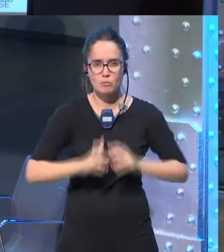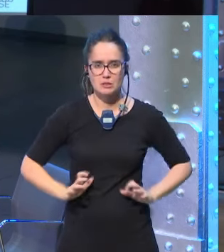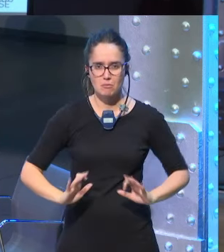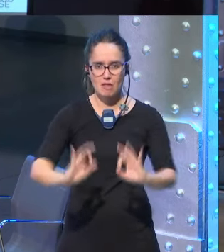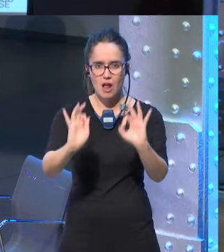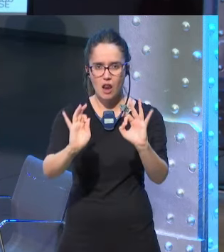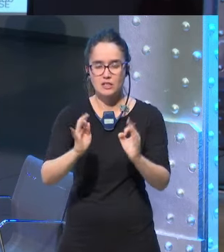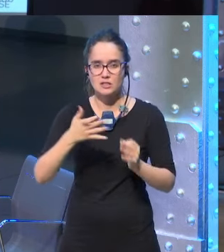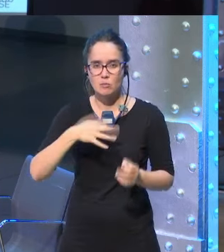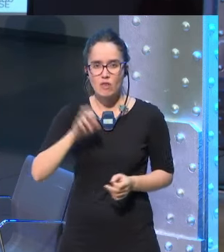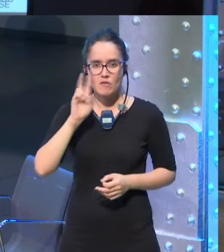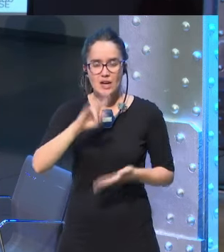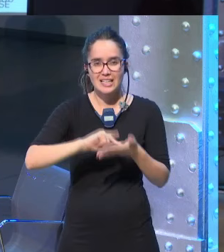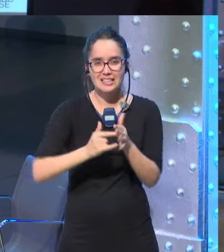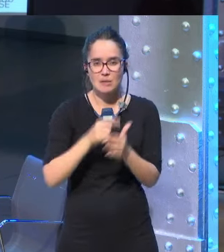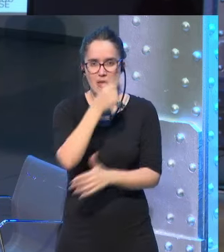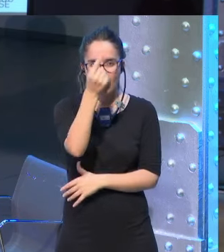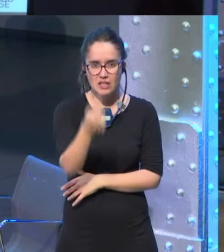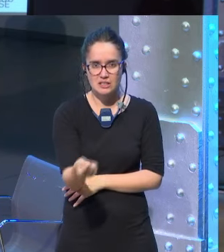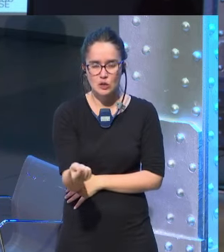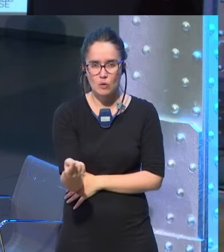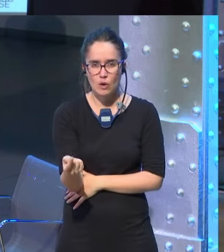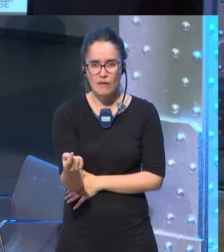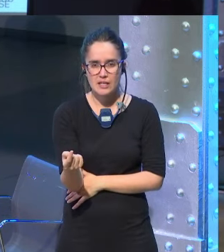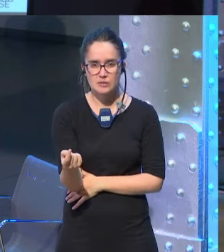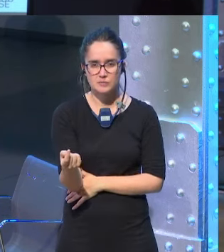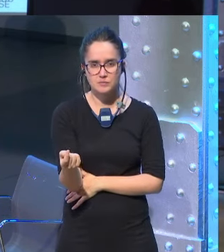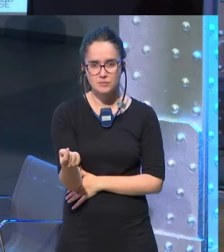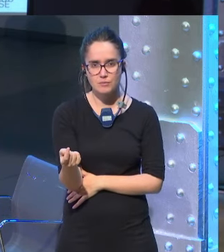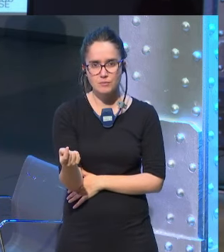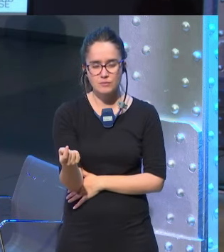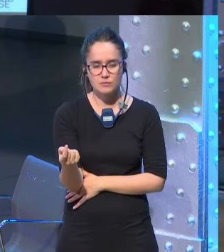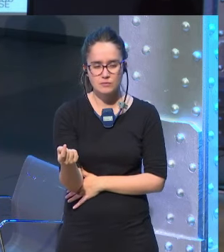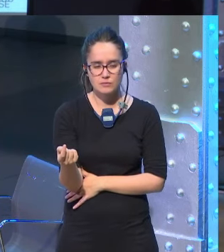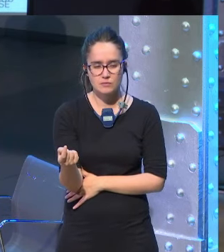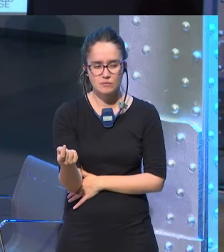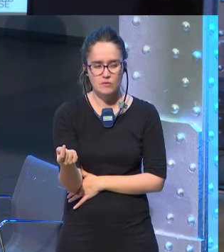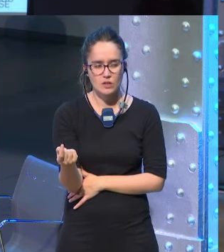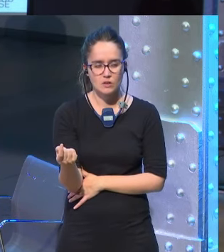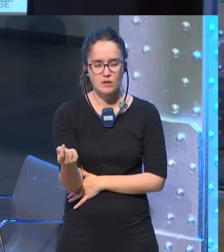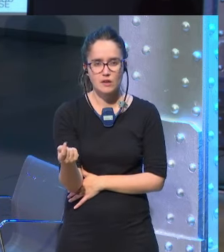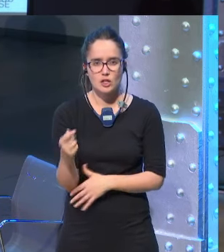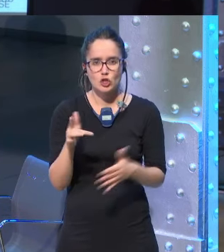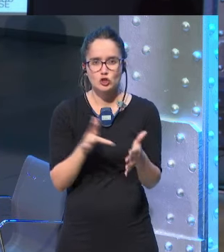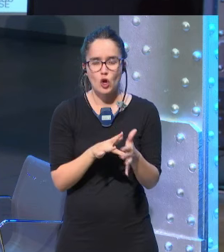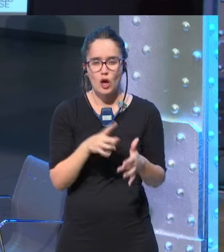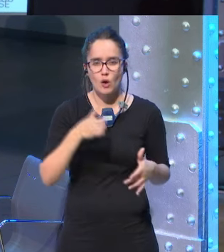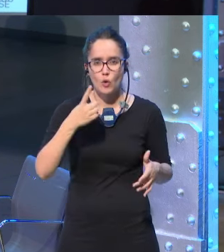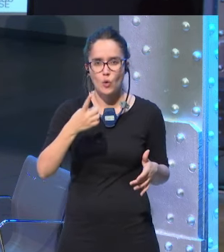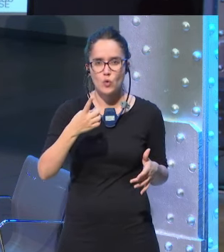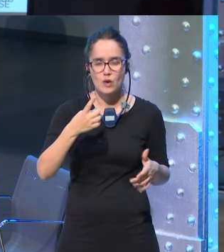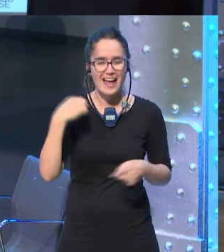It's based on nodes. This is again algorithmically generated, and whenever we need to change